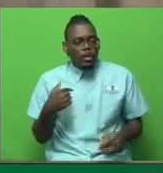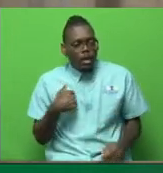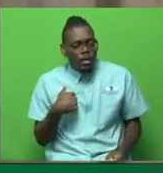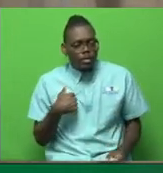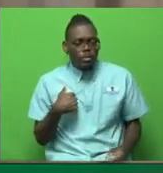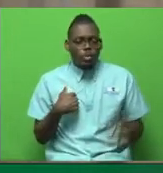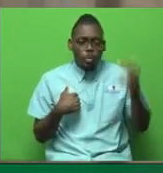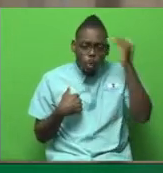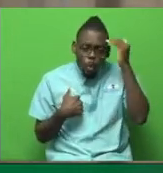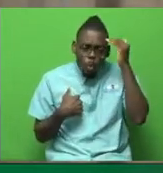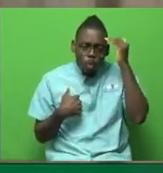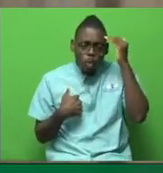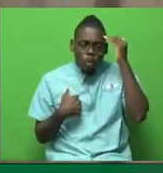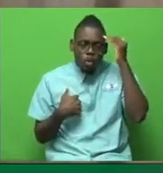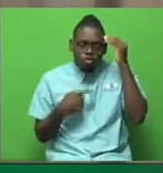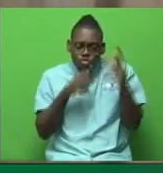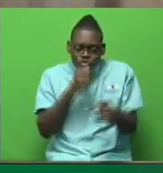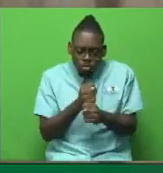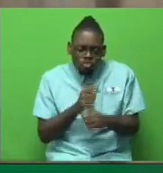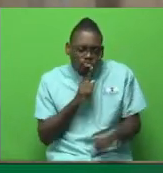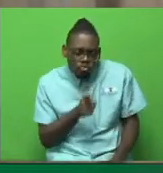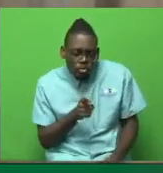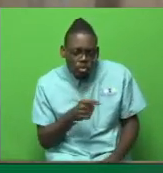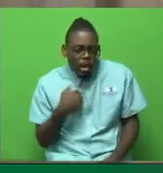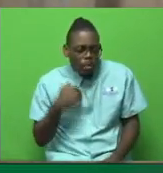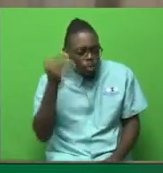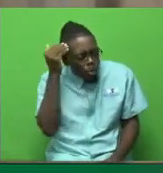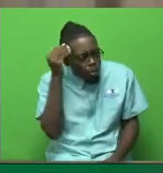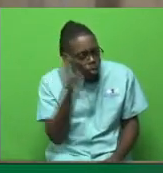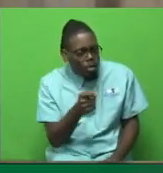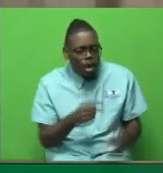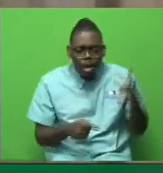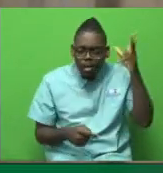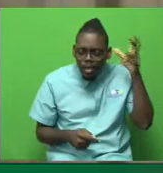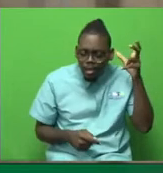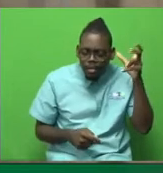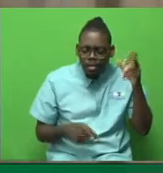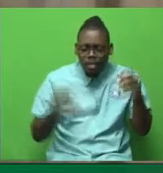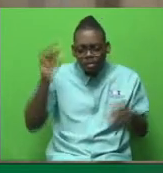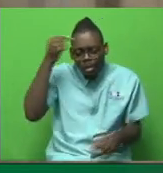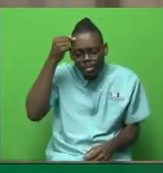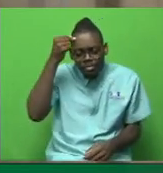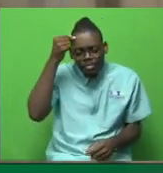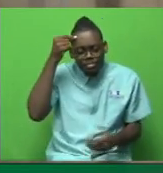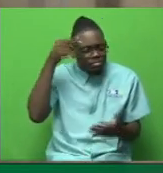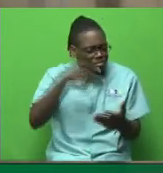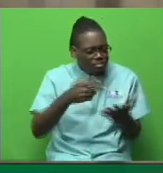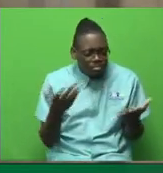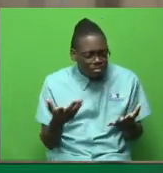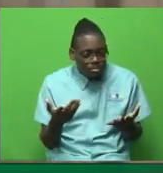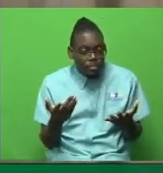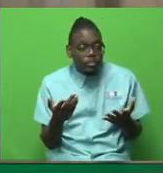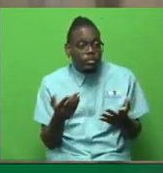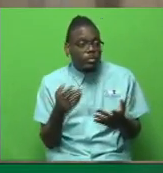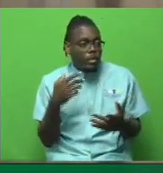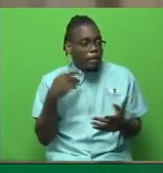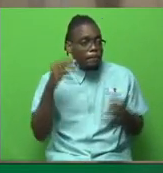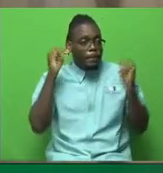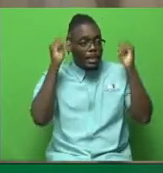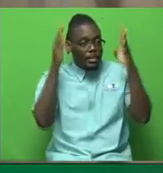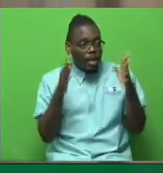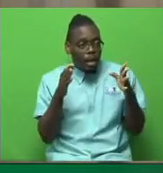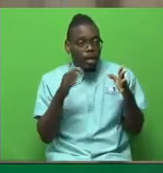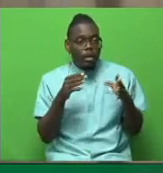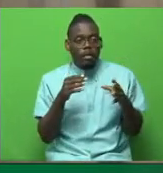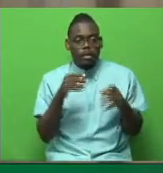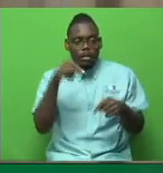I mean you have no clearer example than when the minister of energy turned into Kanye West on CNN and told all of us we live in